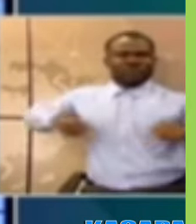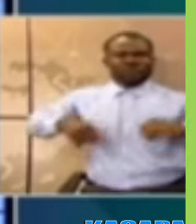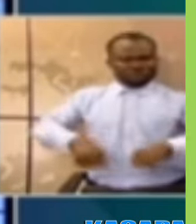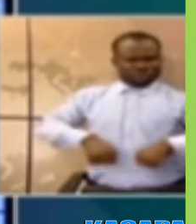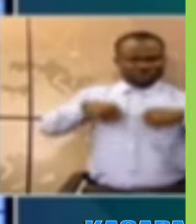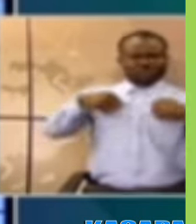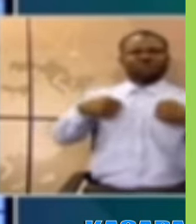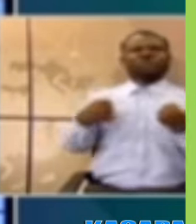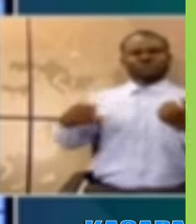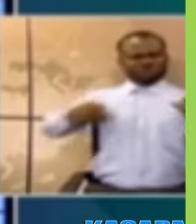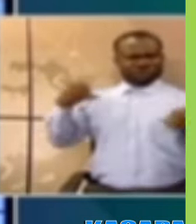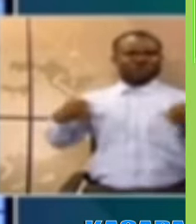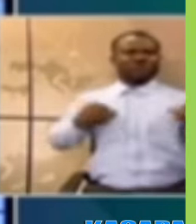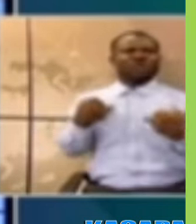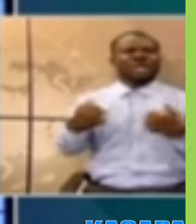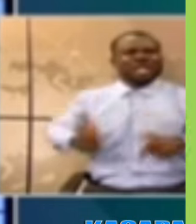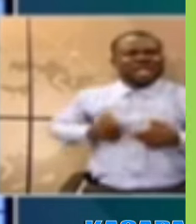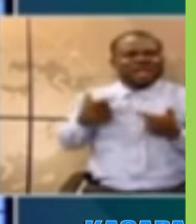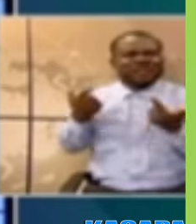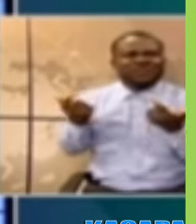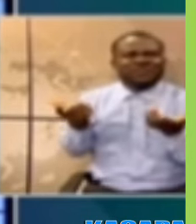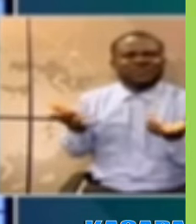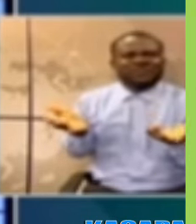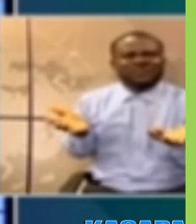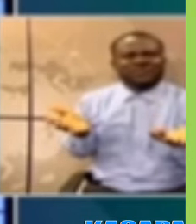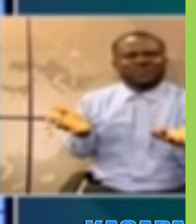and live a luxurious lifestyle.